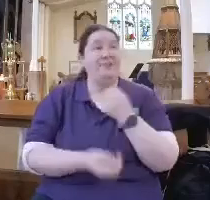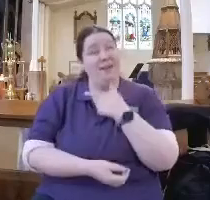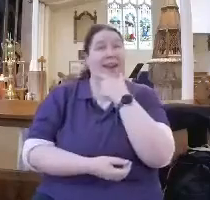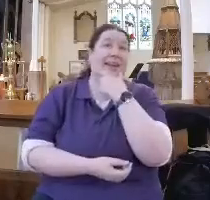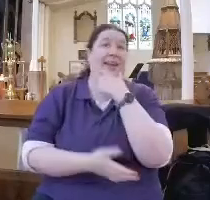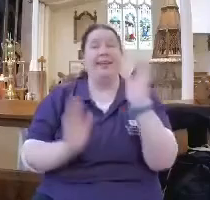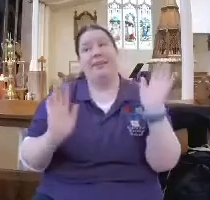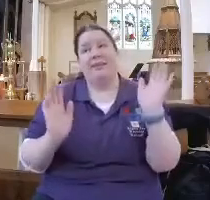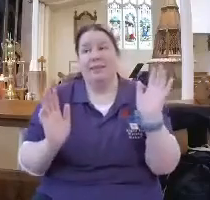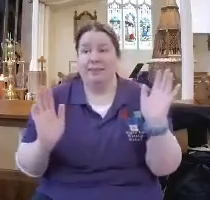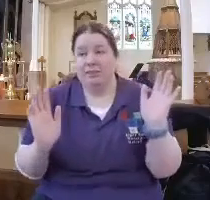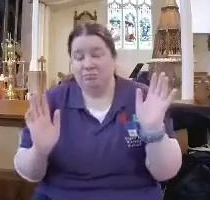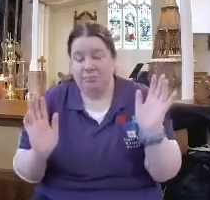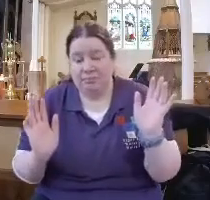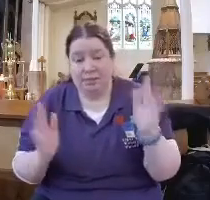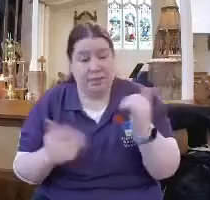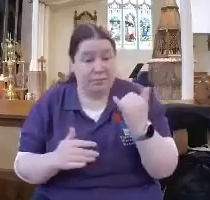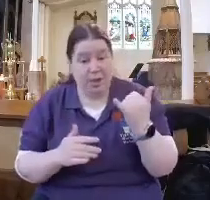Olympic athletes,